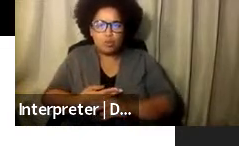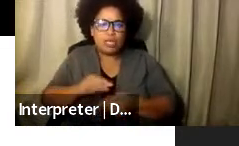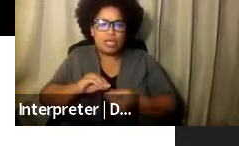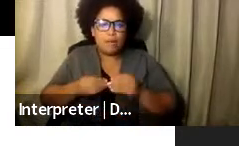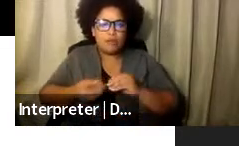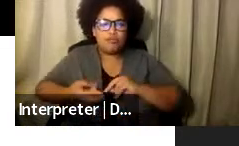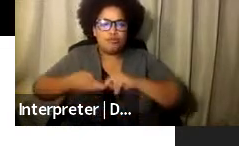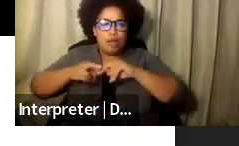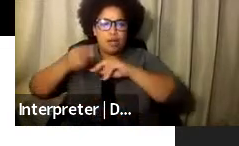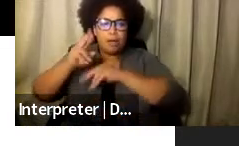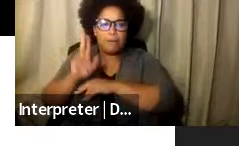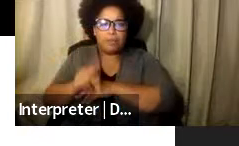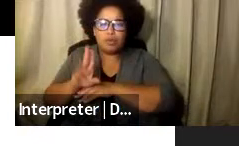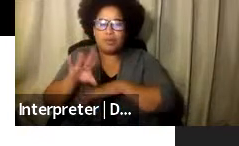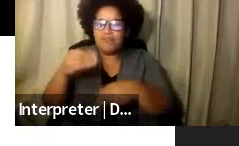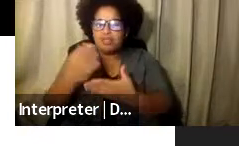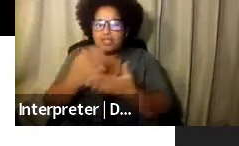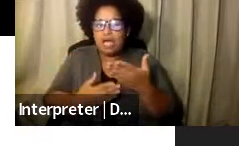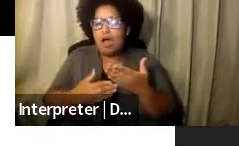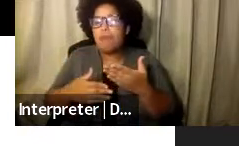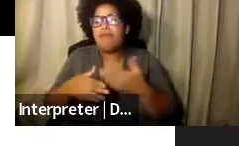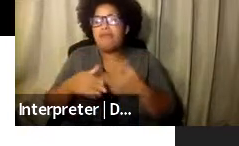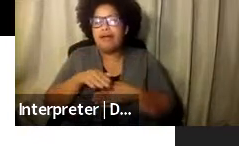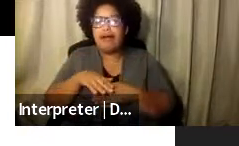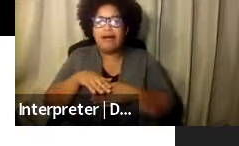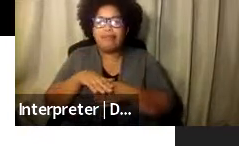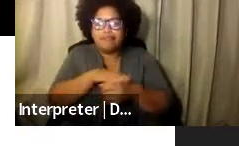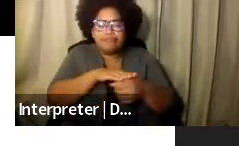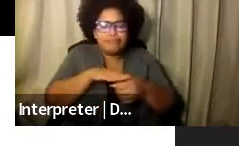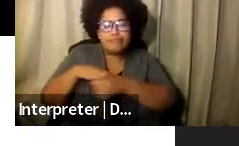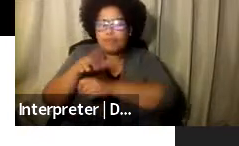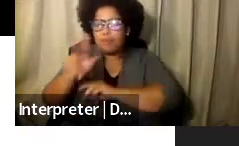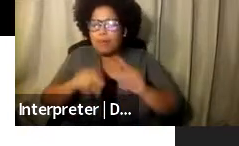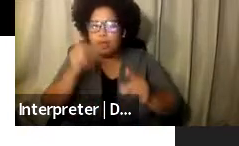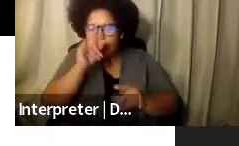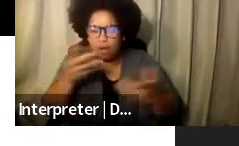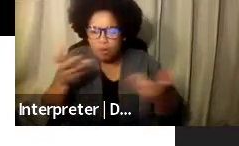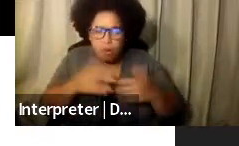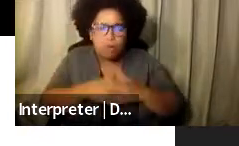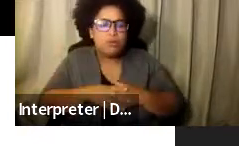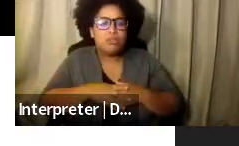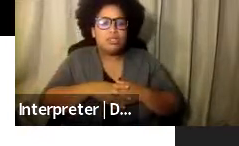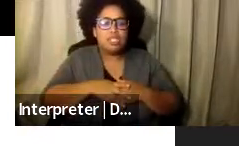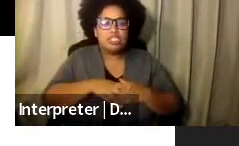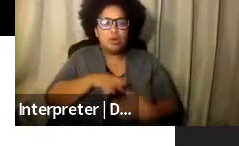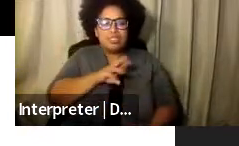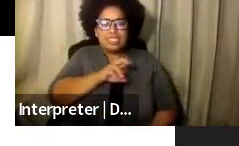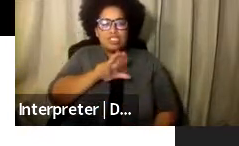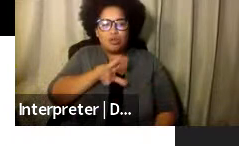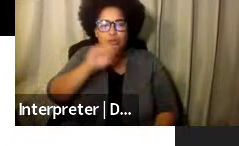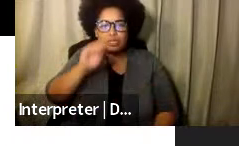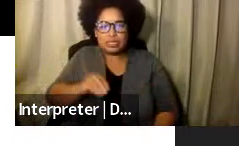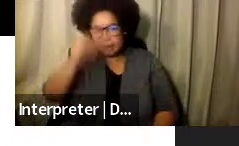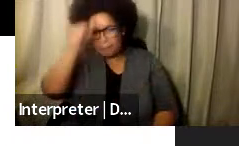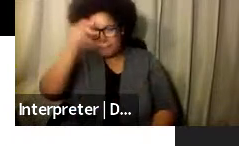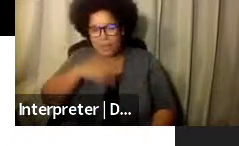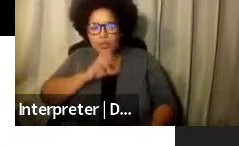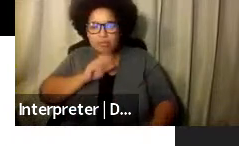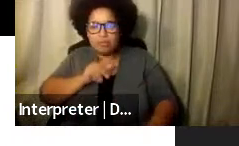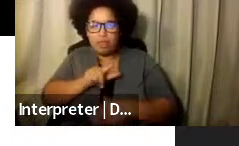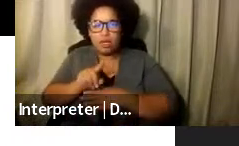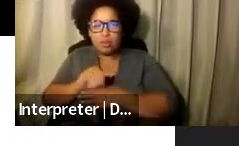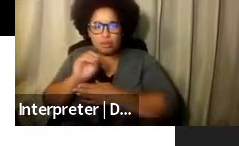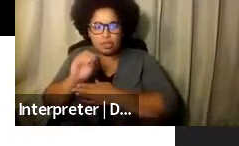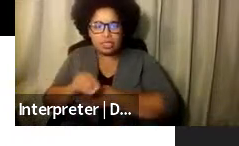So I'm just going to give you some demographics from our surveys. Gender-wise, 63% of our respondents are male, 31%